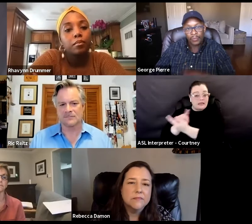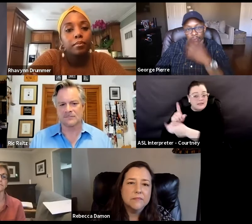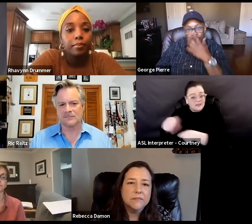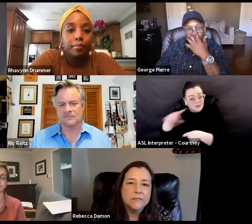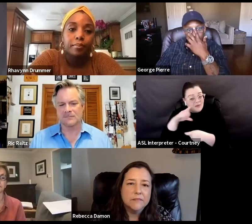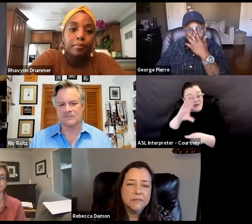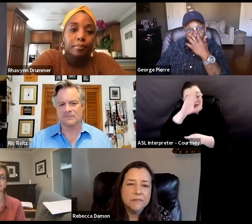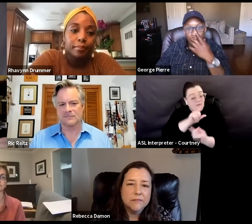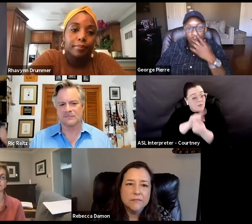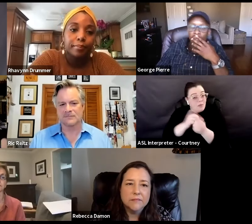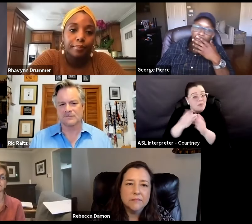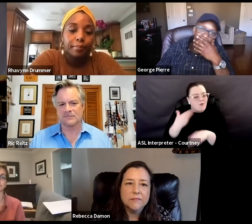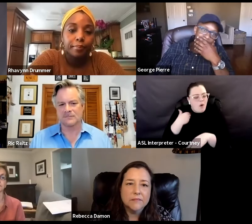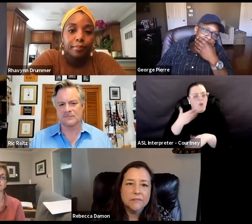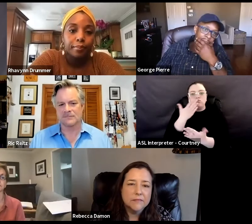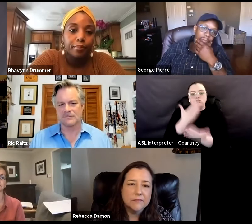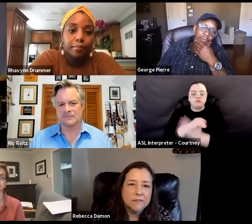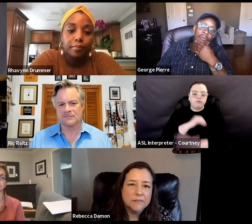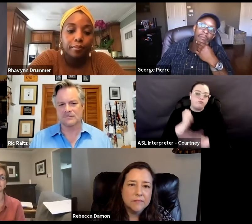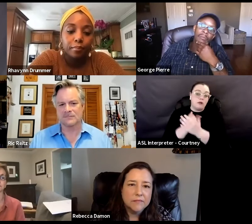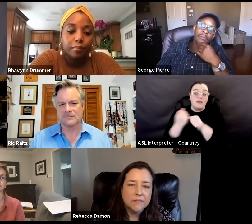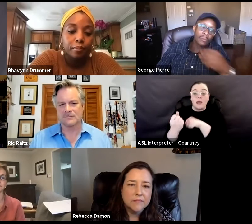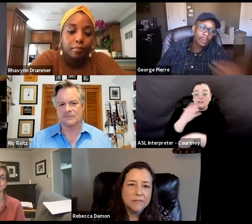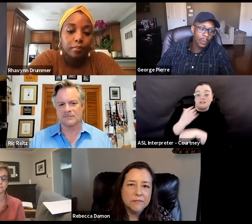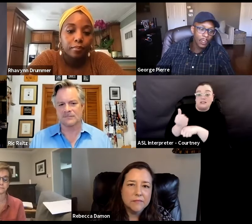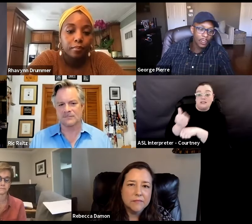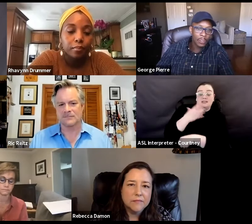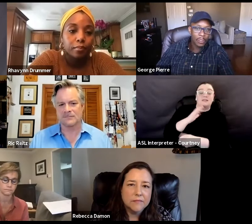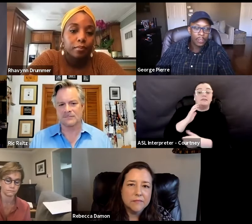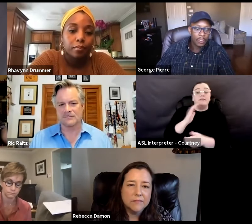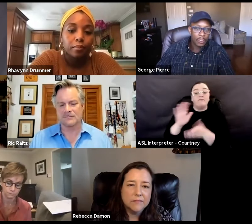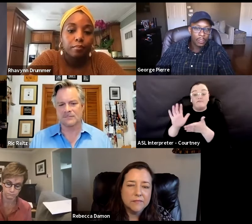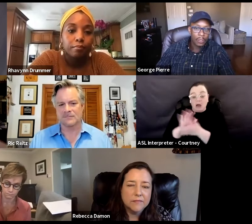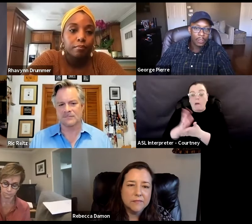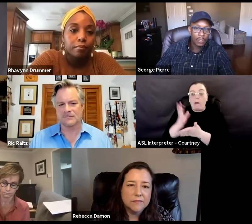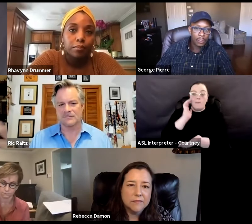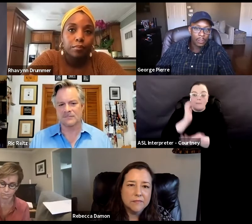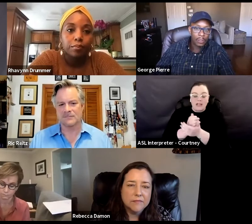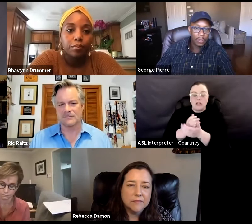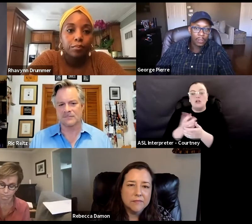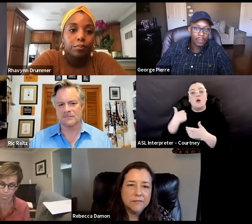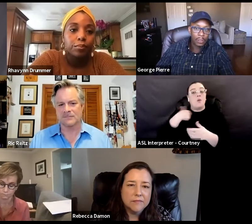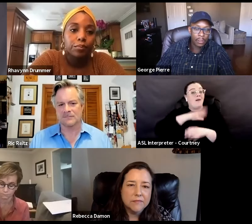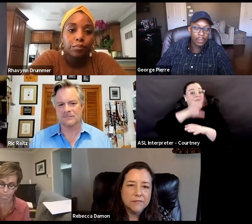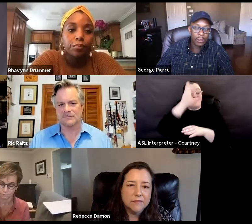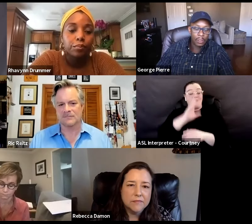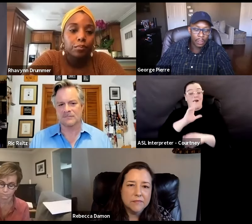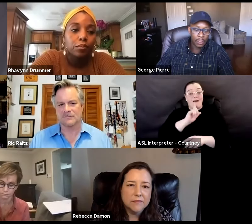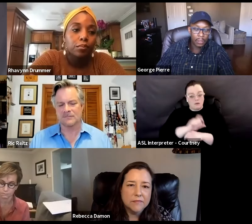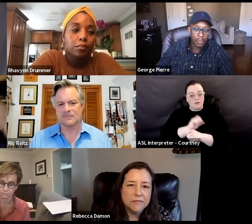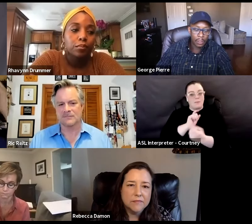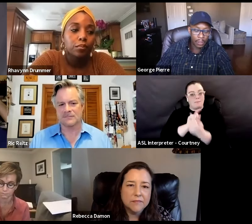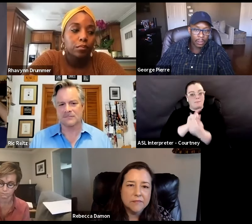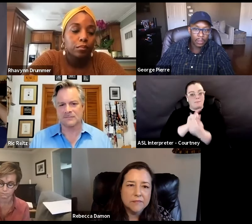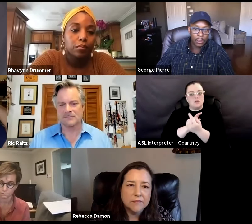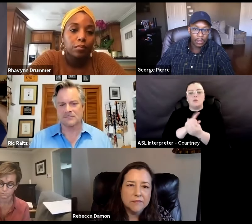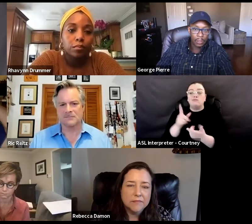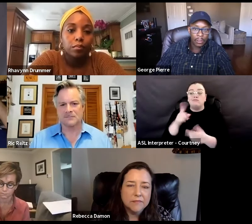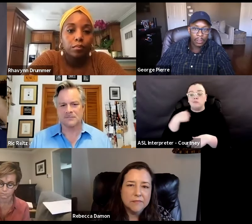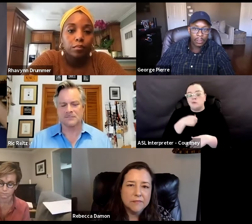met before, that they've been submitting to us, but we've never actually met. They've never met us, we'd never met them. So we went through